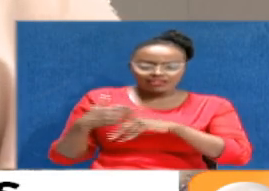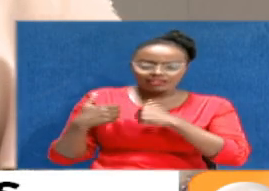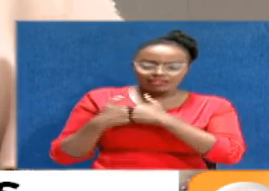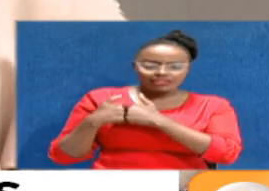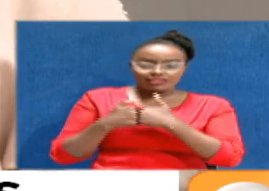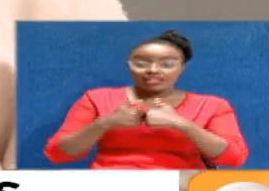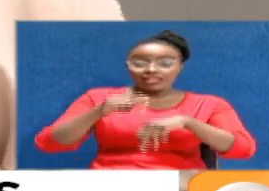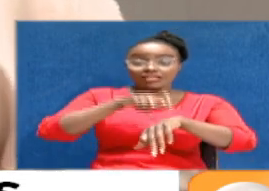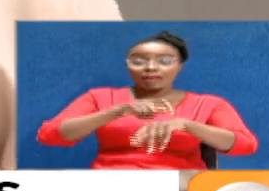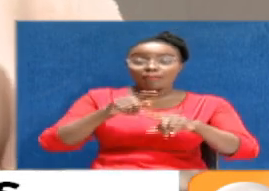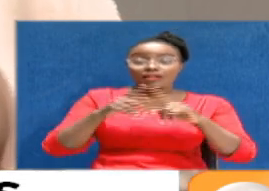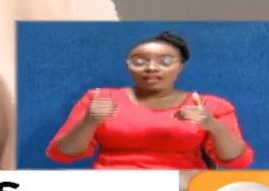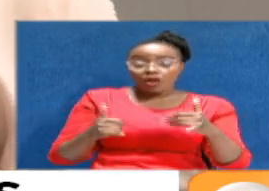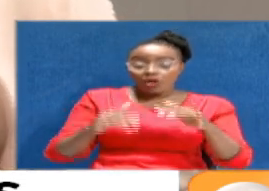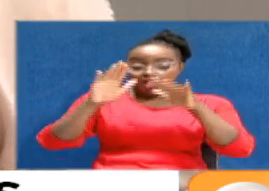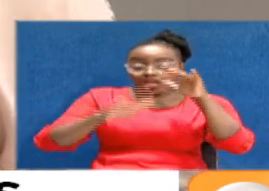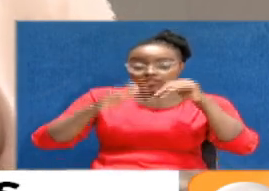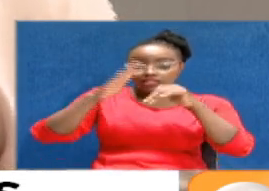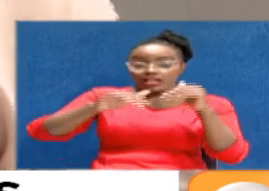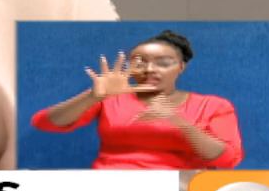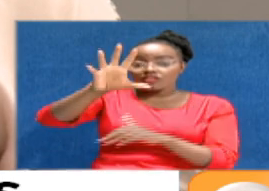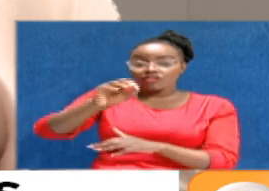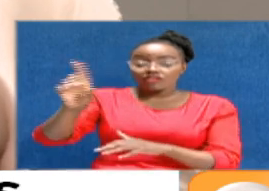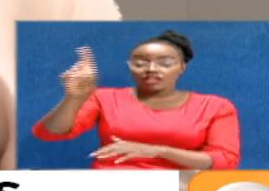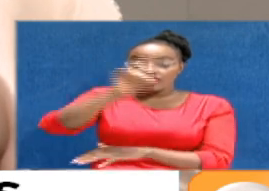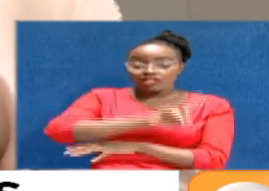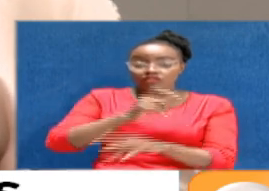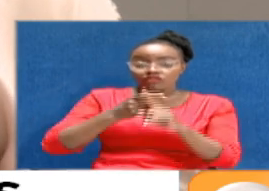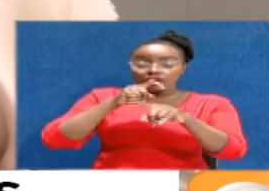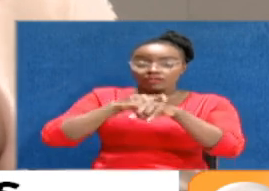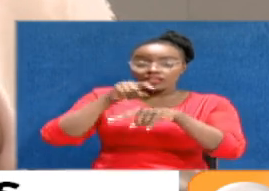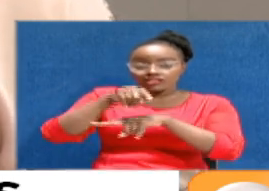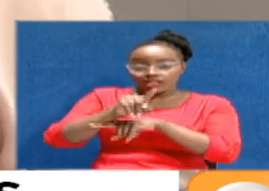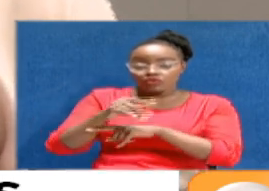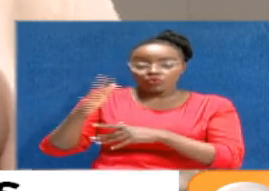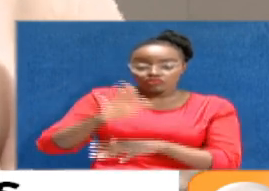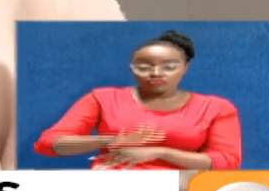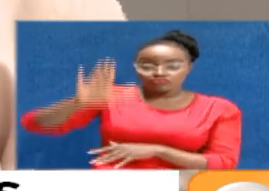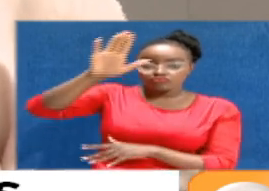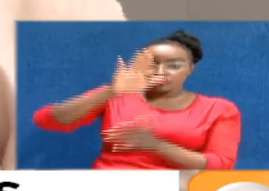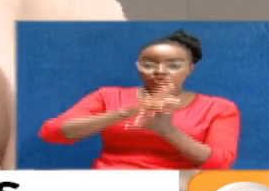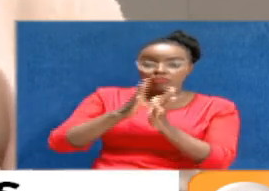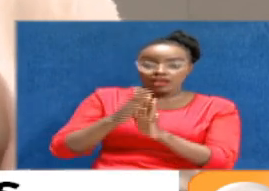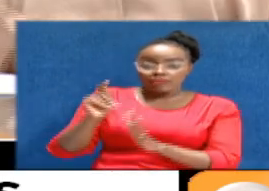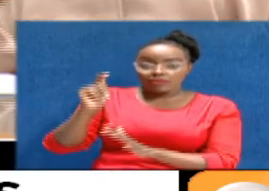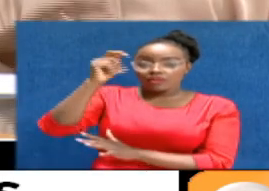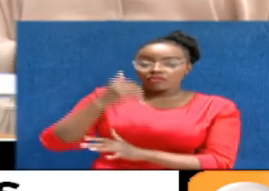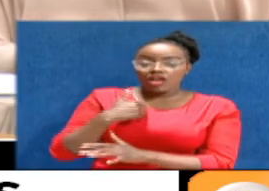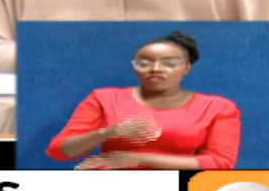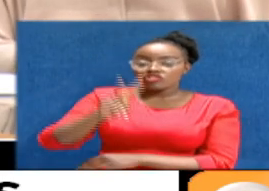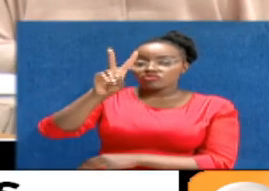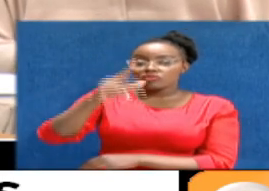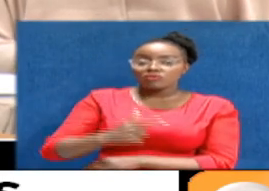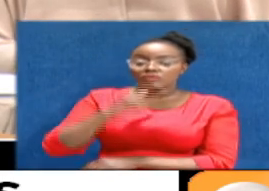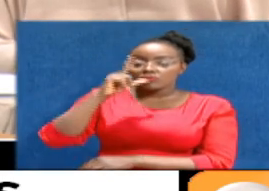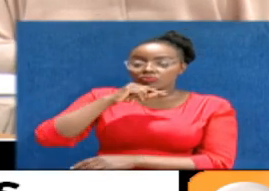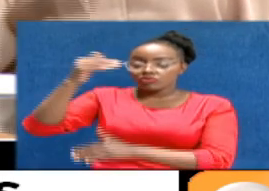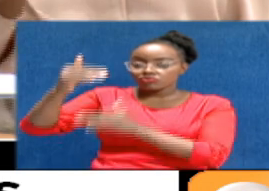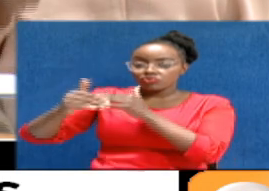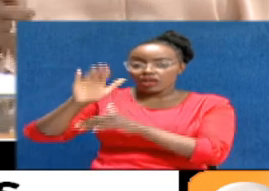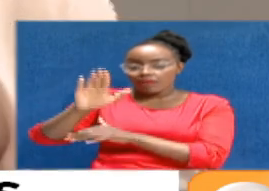cloud. But this is less than 50 days since she was sworn in as president. And she's already made two visits to her